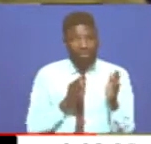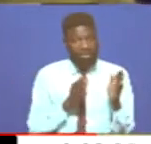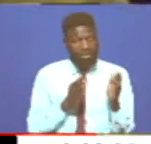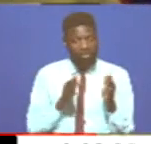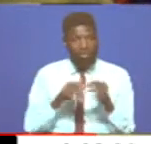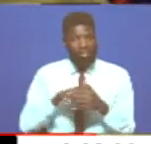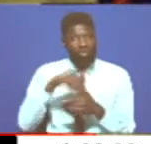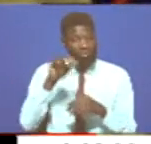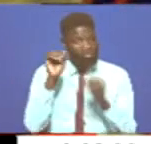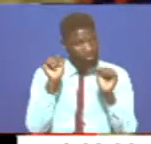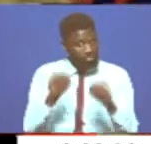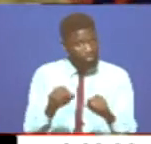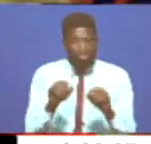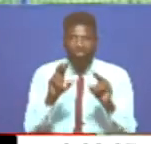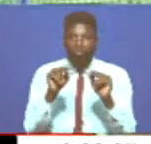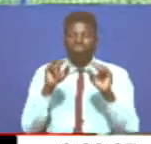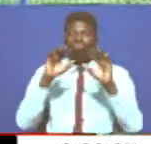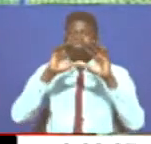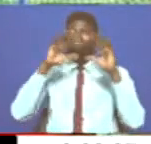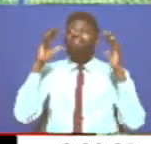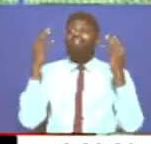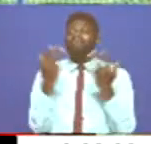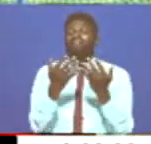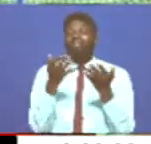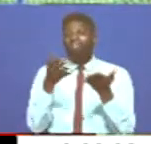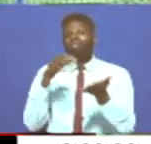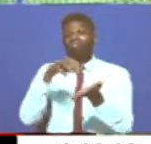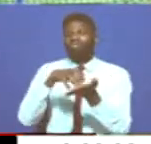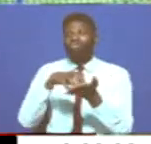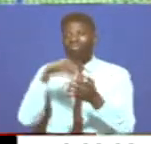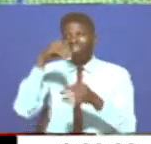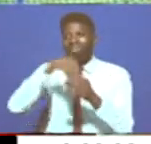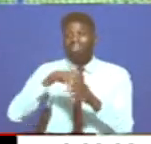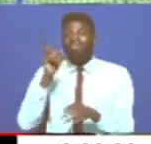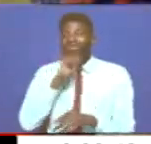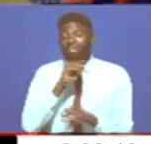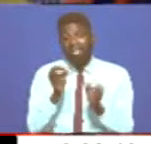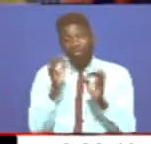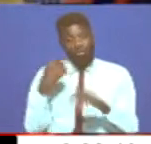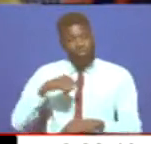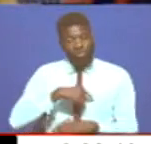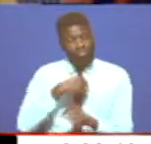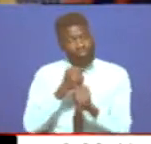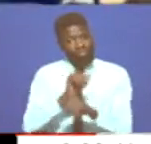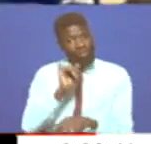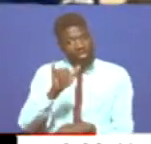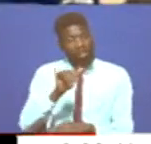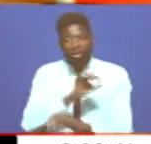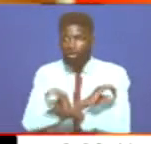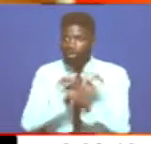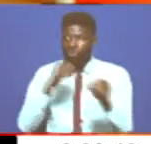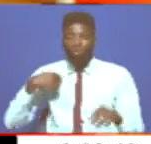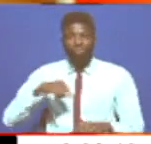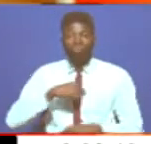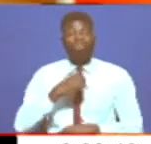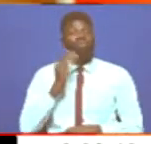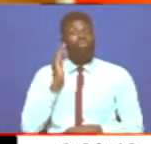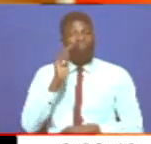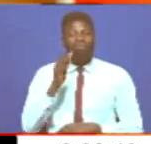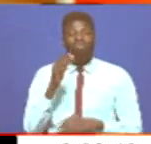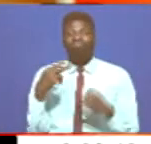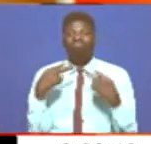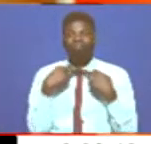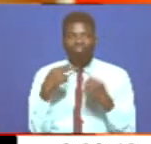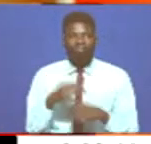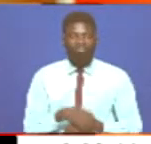because that is where the world is. If we don't do so, we'll find ourselves irrelevant.